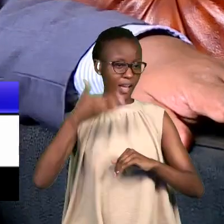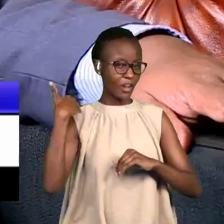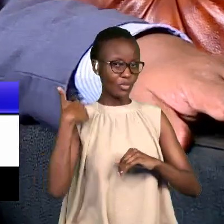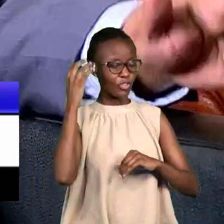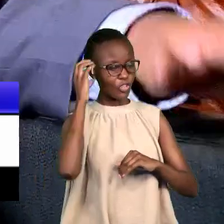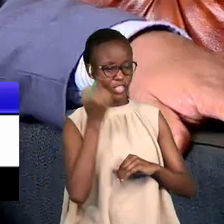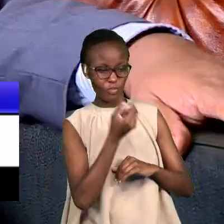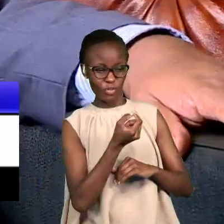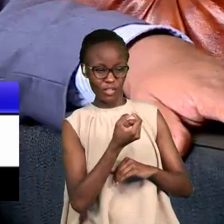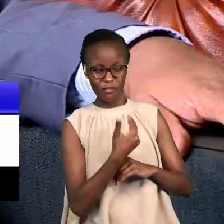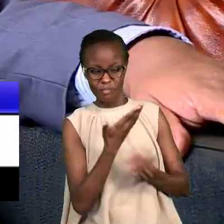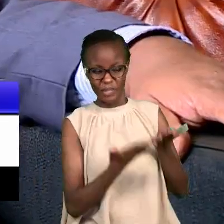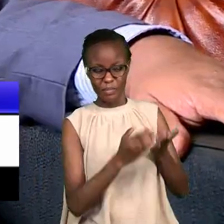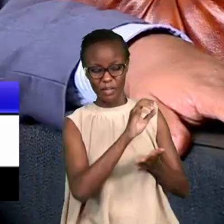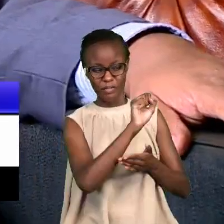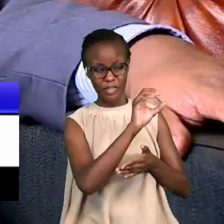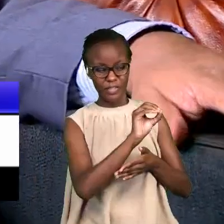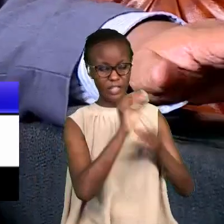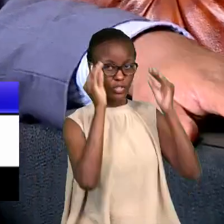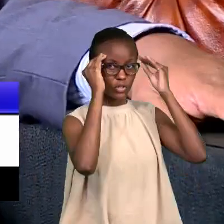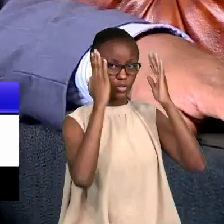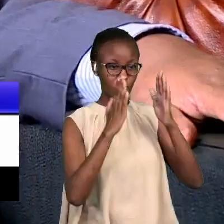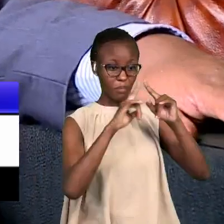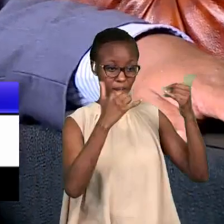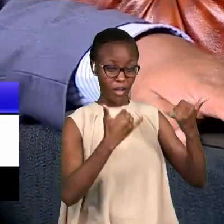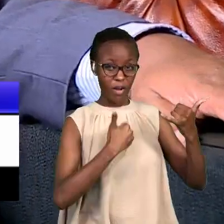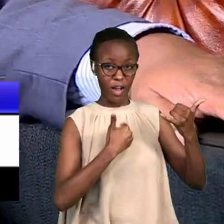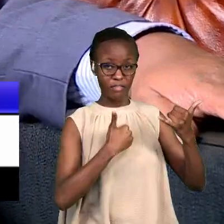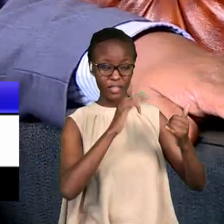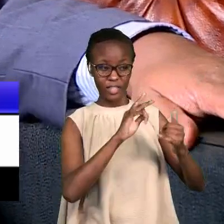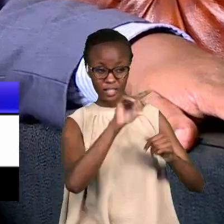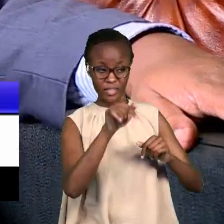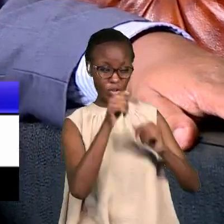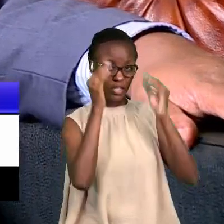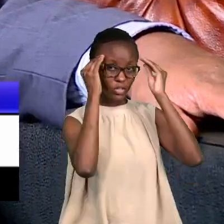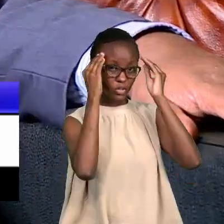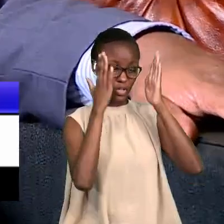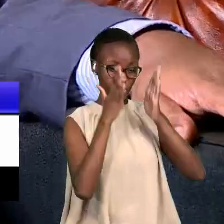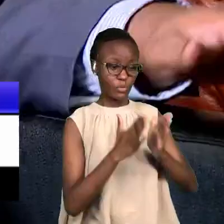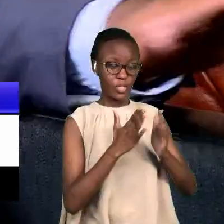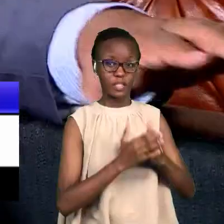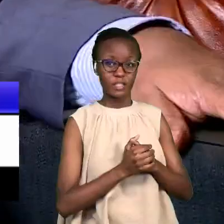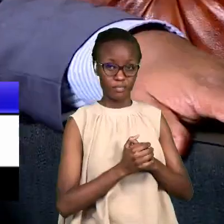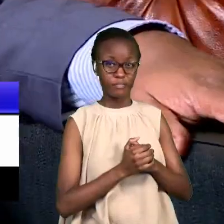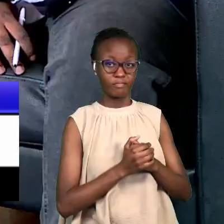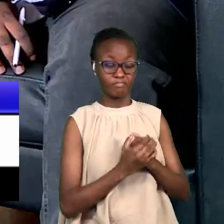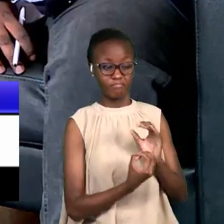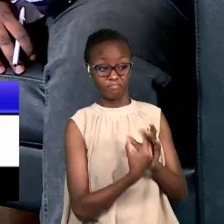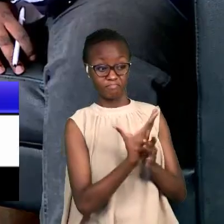maybe 50 students. Now we have about 3,000. And so we have